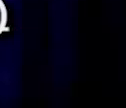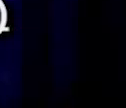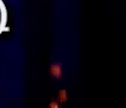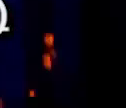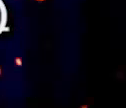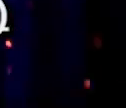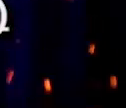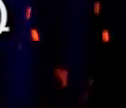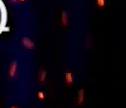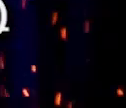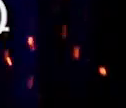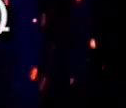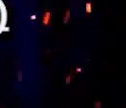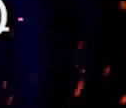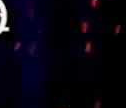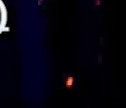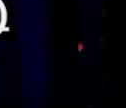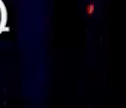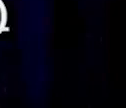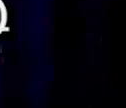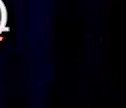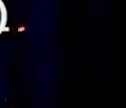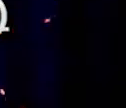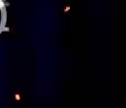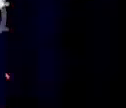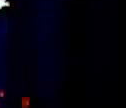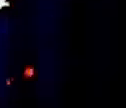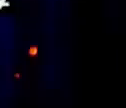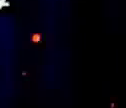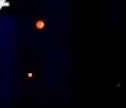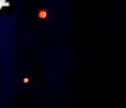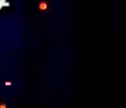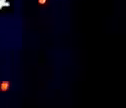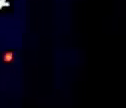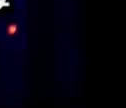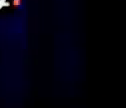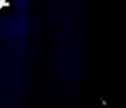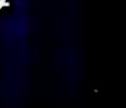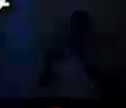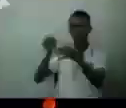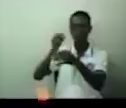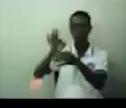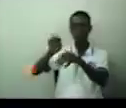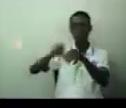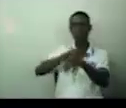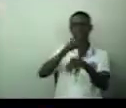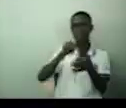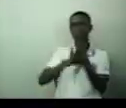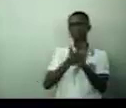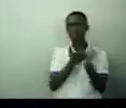their splendor into the city." Verse 26, "The glory and the honor of the nations will be